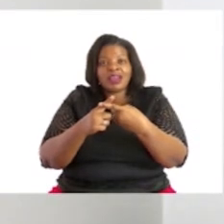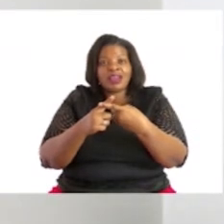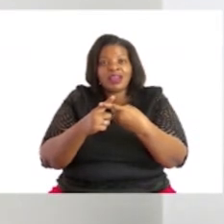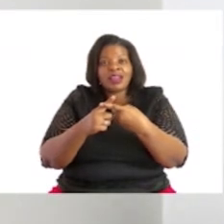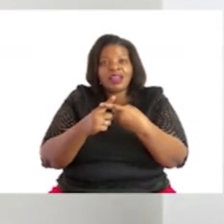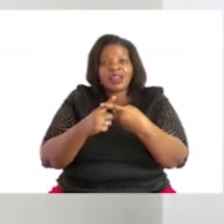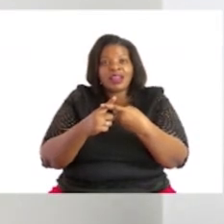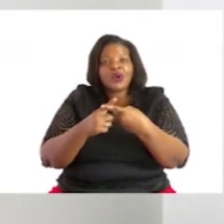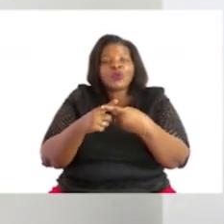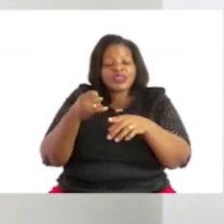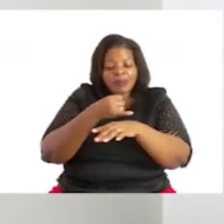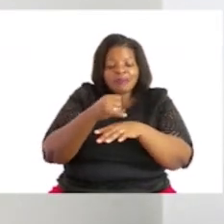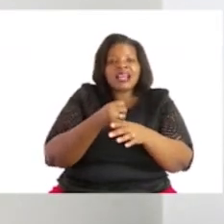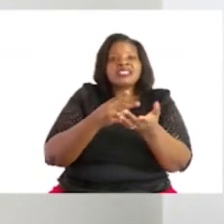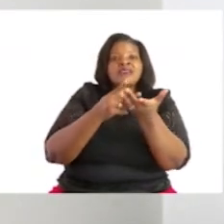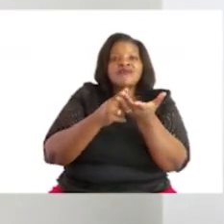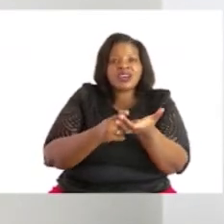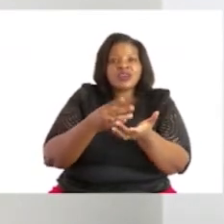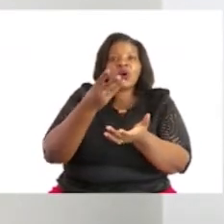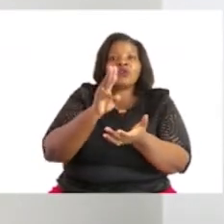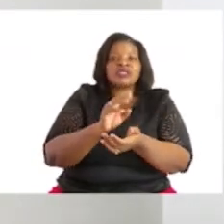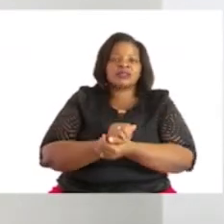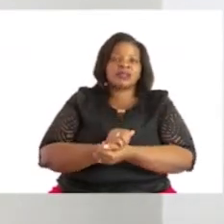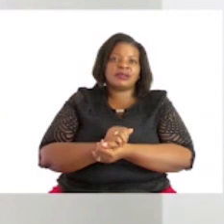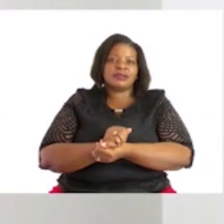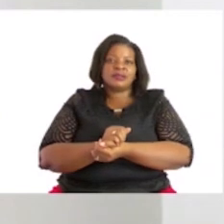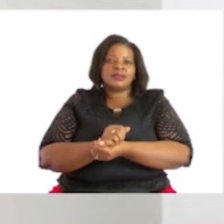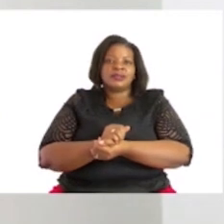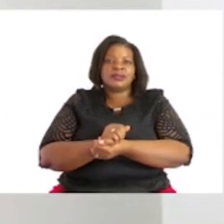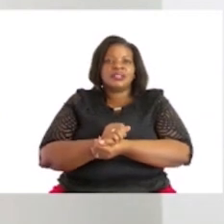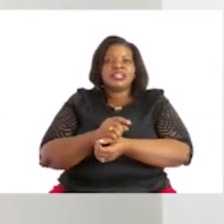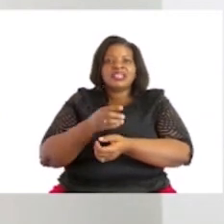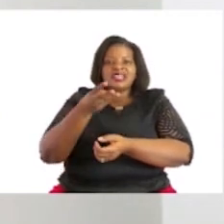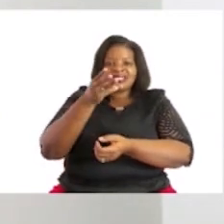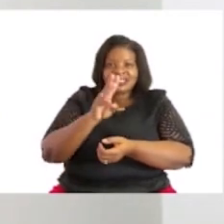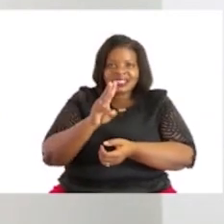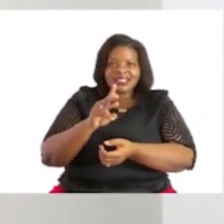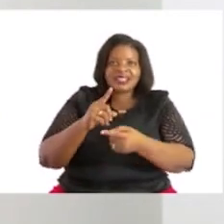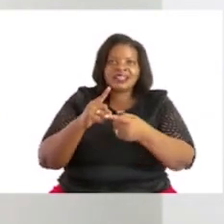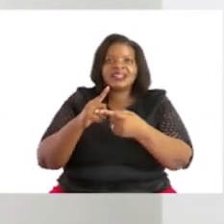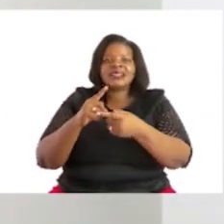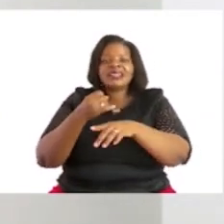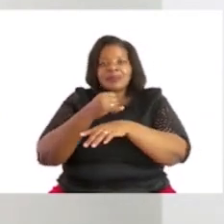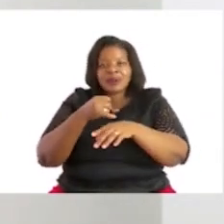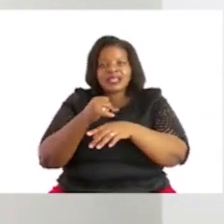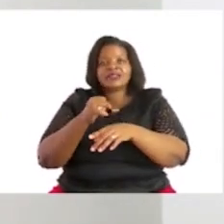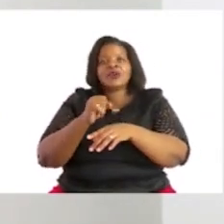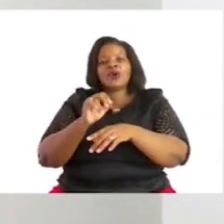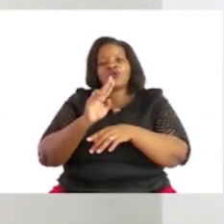with the place value of 6. 6 is in position of